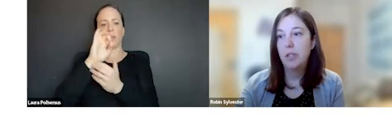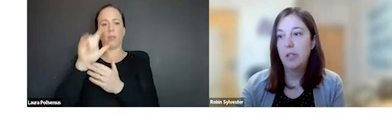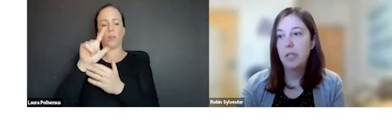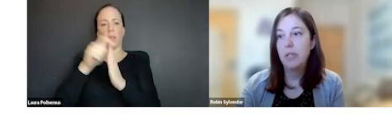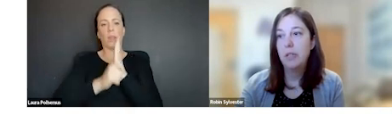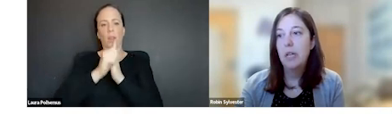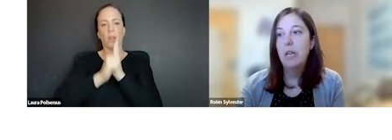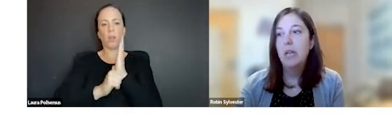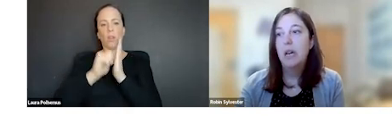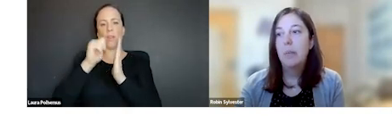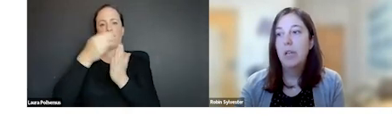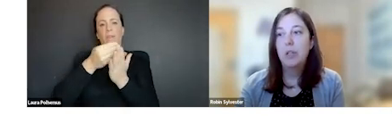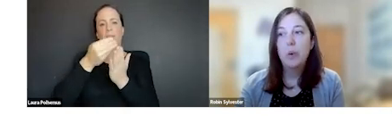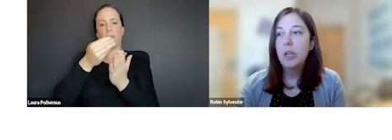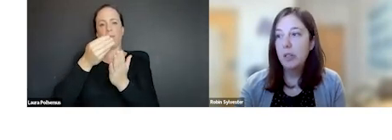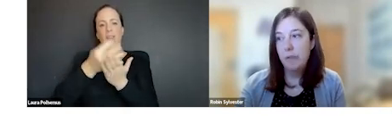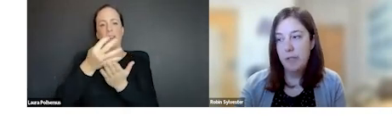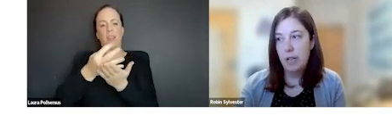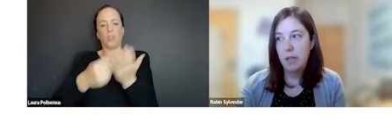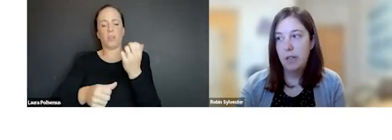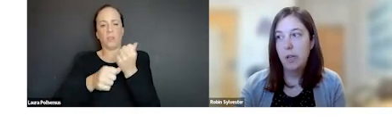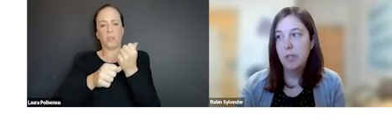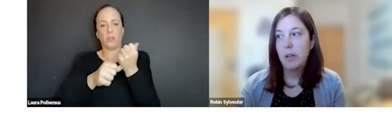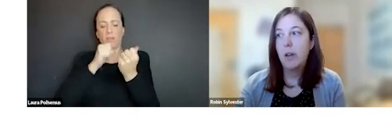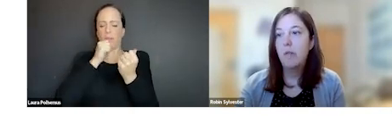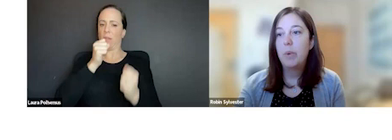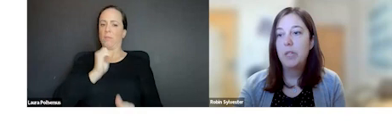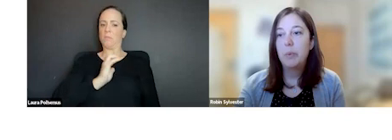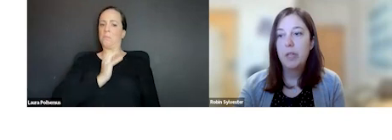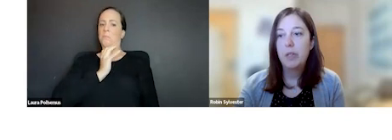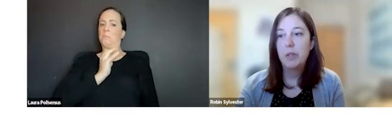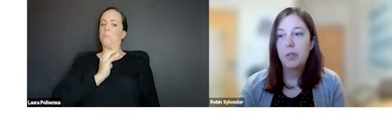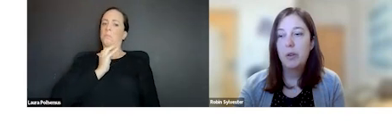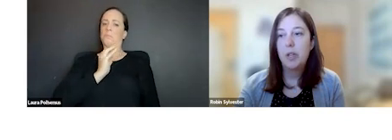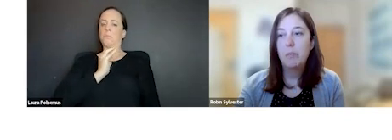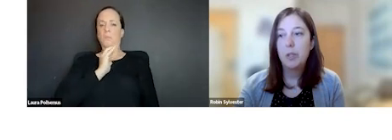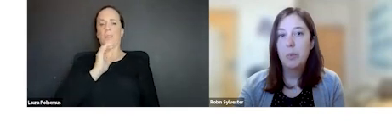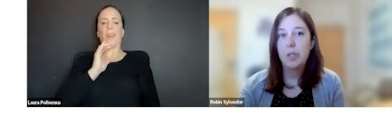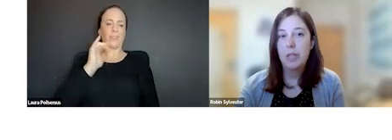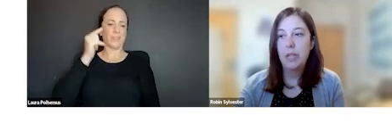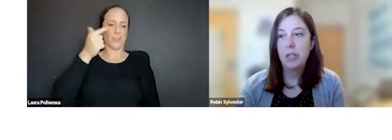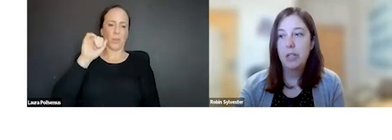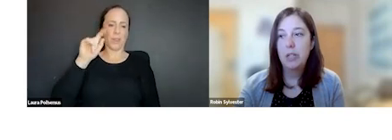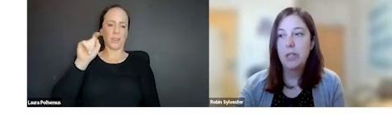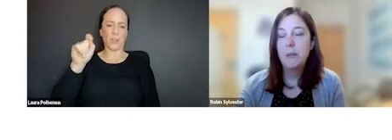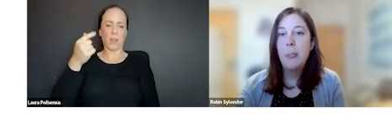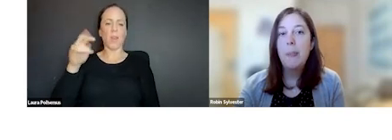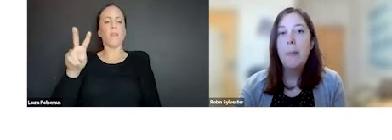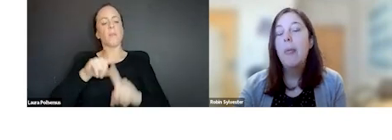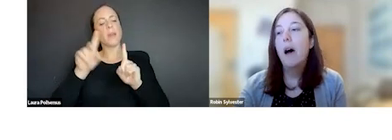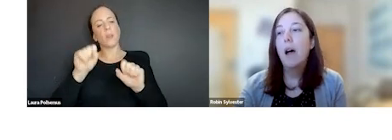Financial Assistance. It's nowhere near as sophisticated as grants.gov, but it's a place to search across multiple state